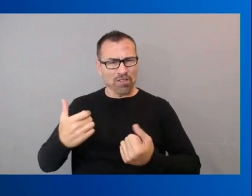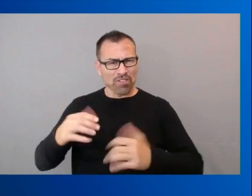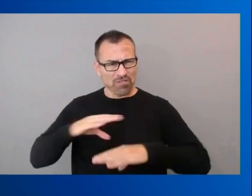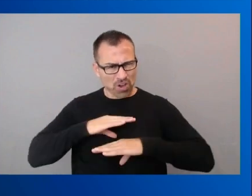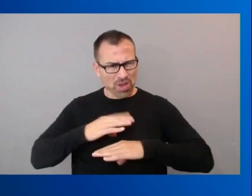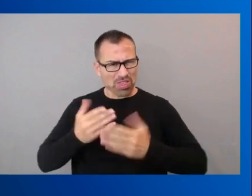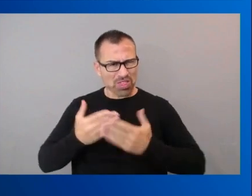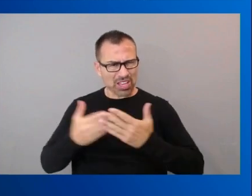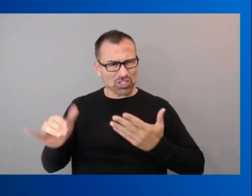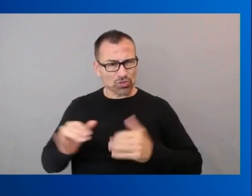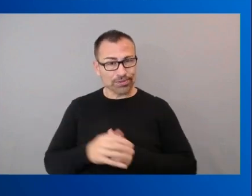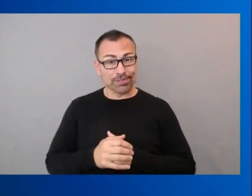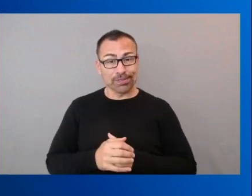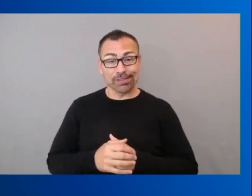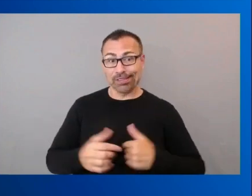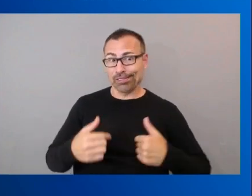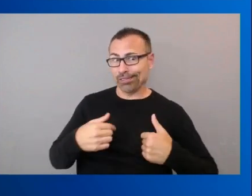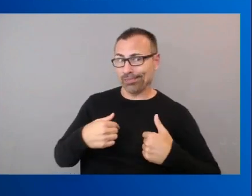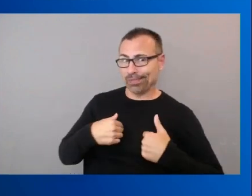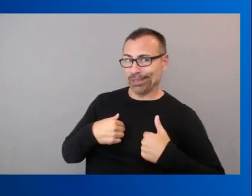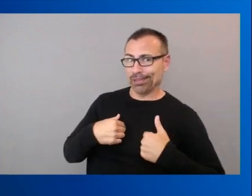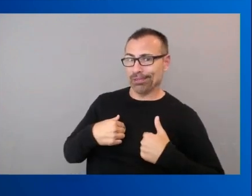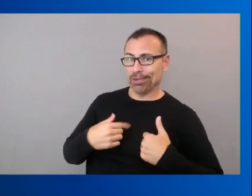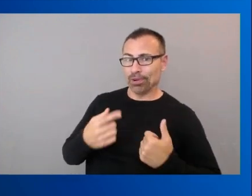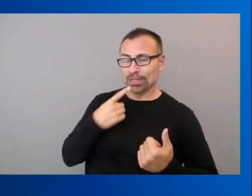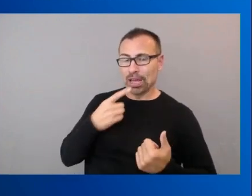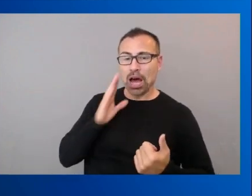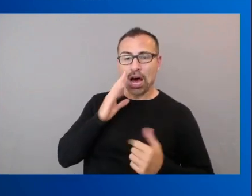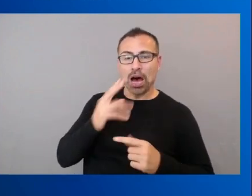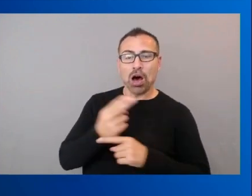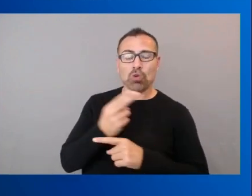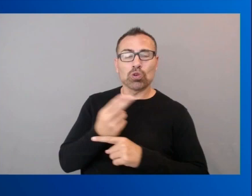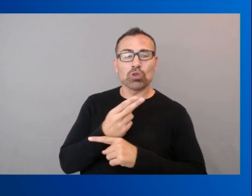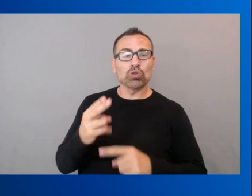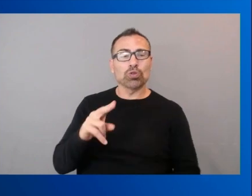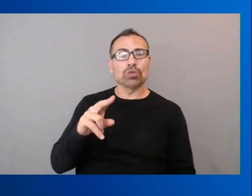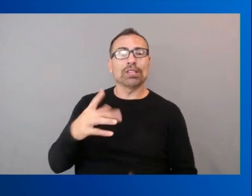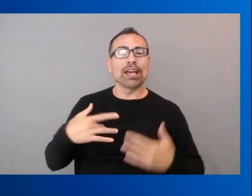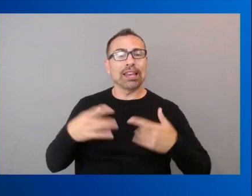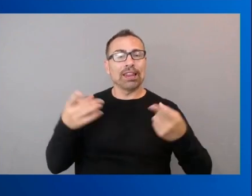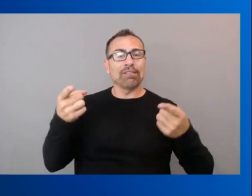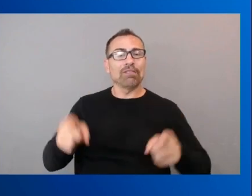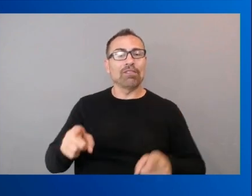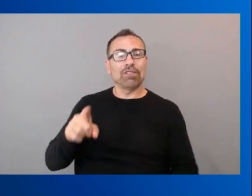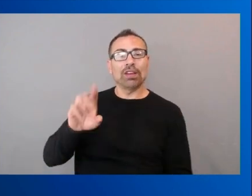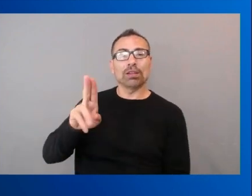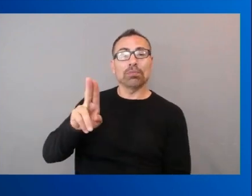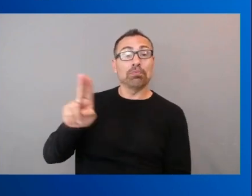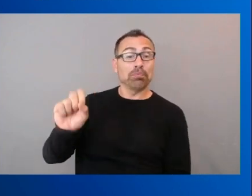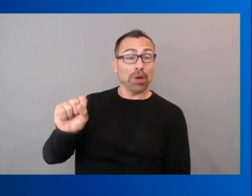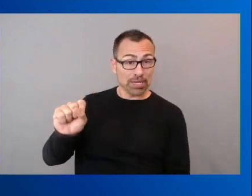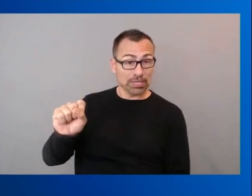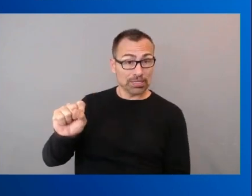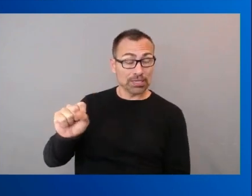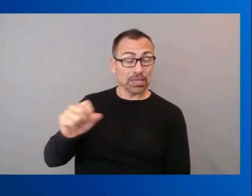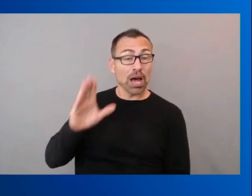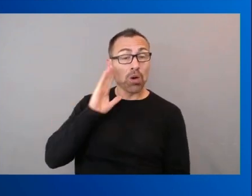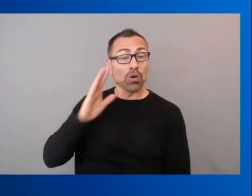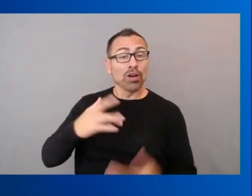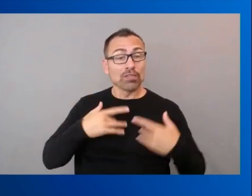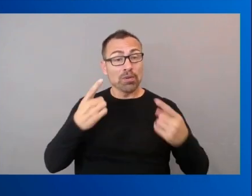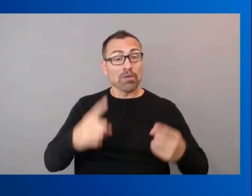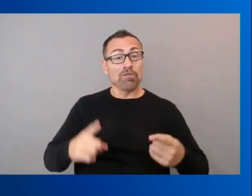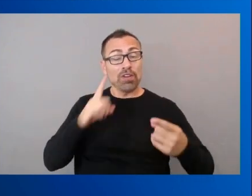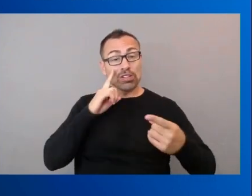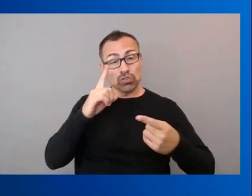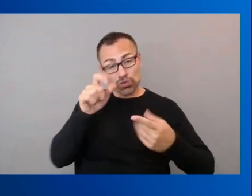order service says, okay, that's cool. I'm going to use an event bus here. And I'm going to use some events to notify these downstream consumers